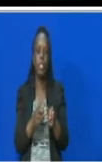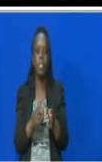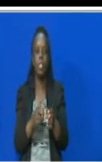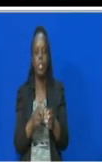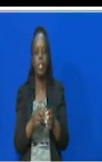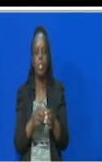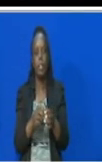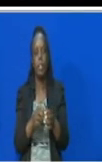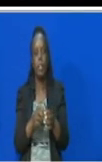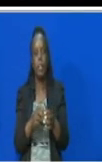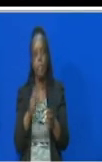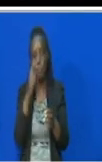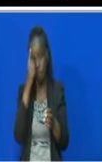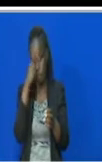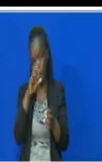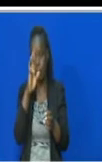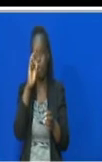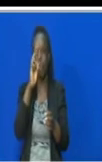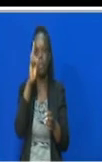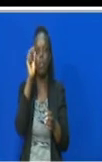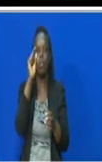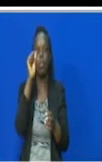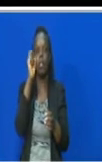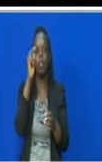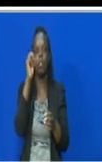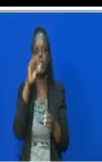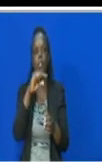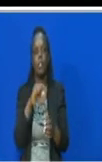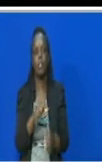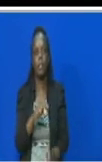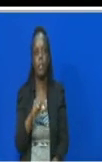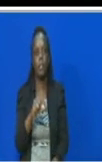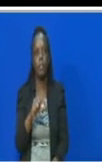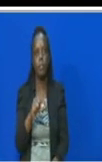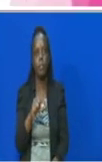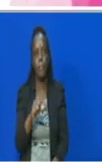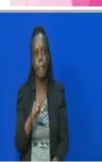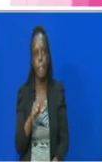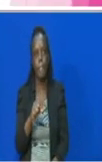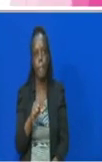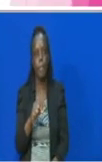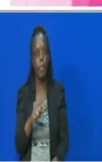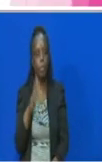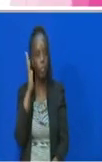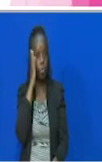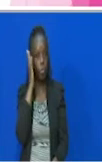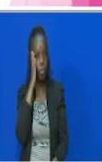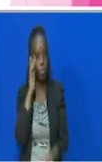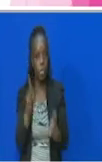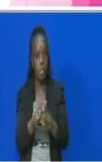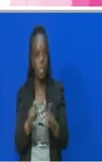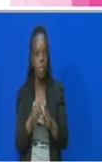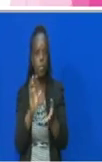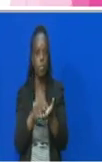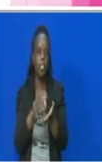for rusting. What are these conditions necessary for rusting? To determine these